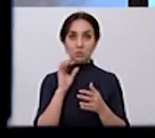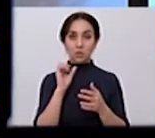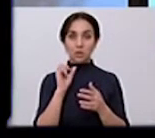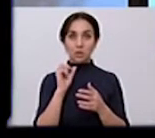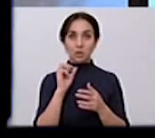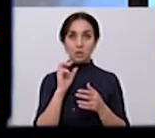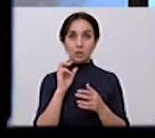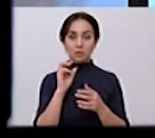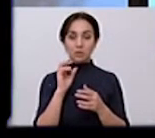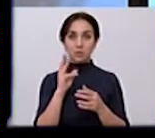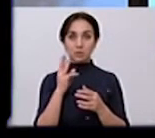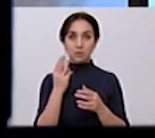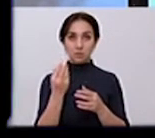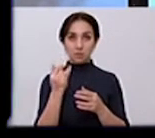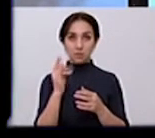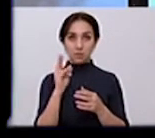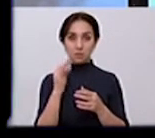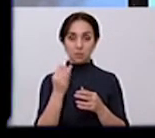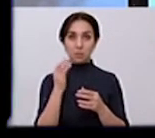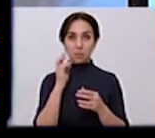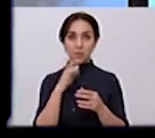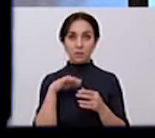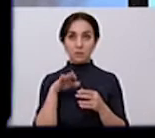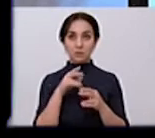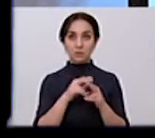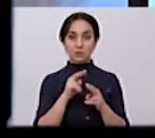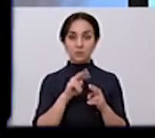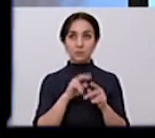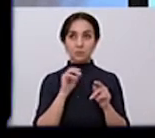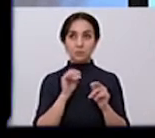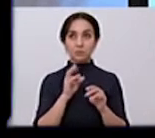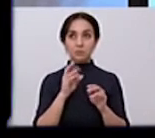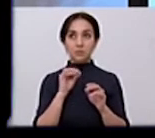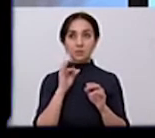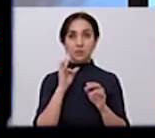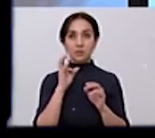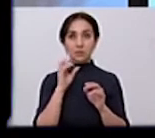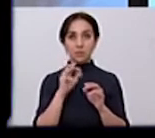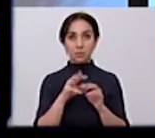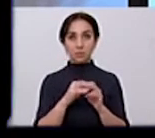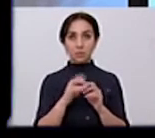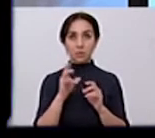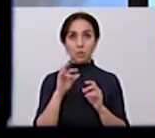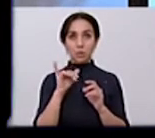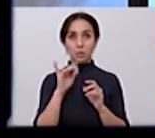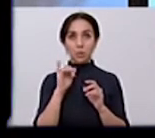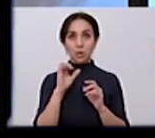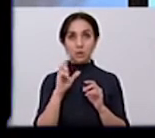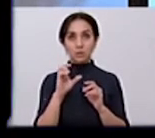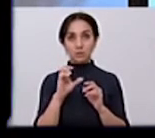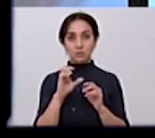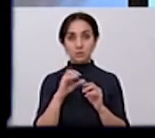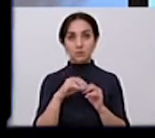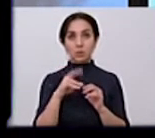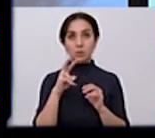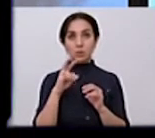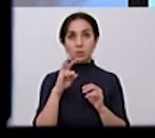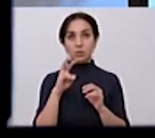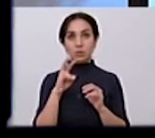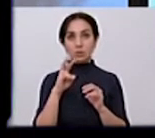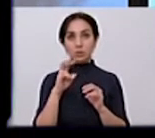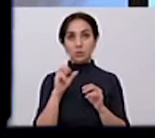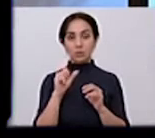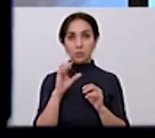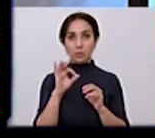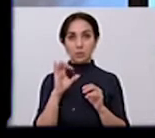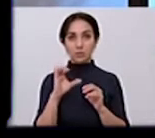Osiyo mamlakatlarini. Bu mamlakatlar jihatdan o'sha Vietnam mamlakati, Laos mamlakati, Tailand,